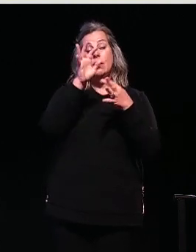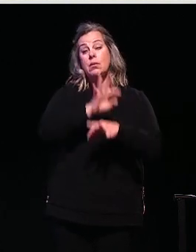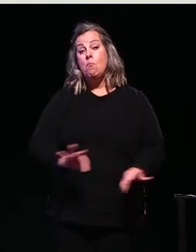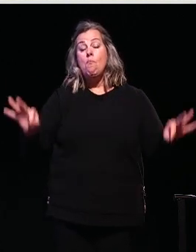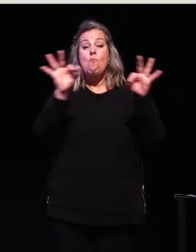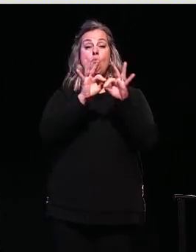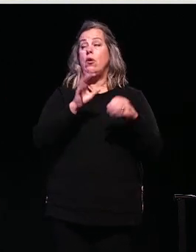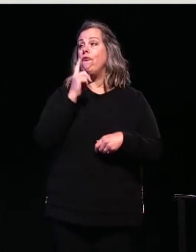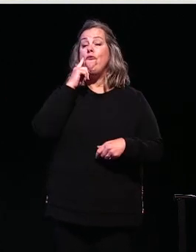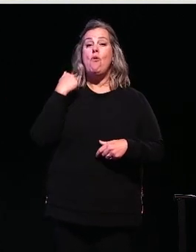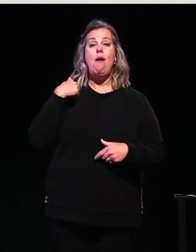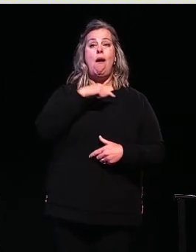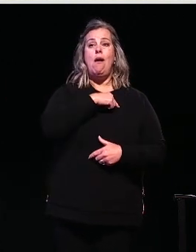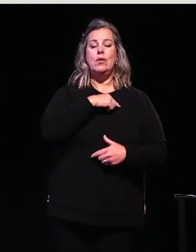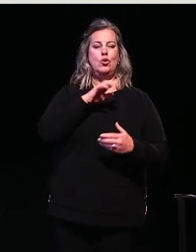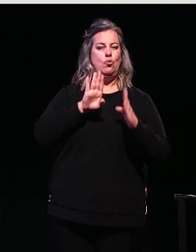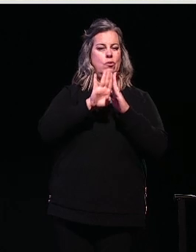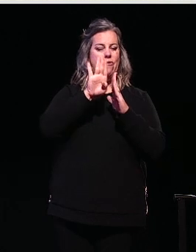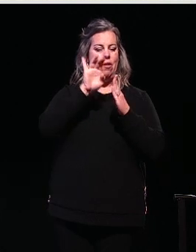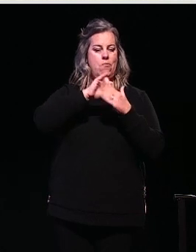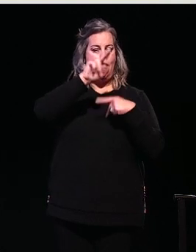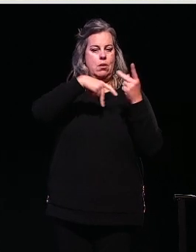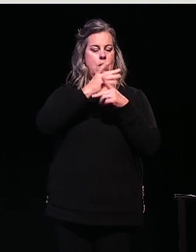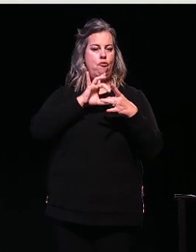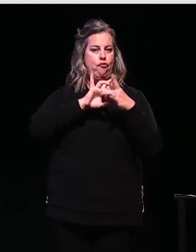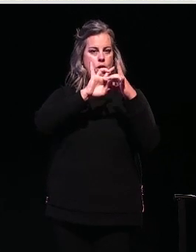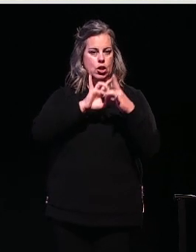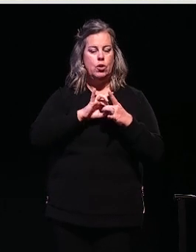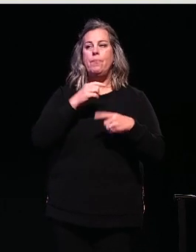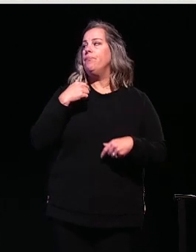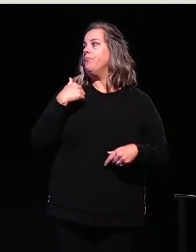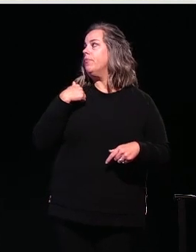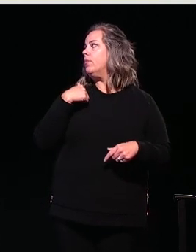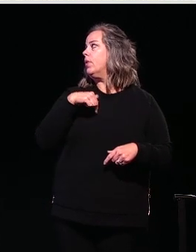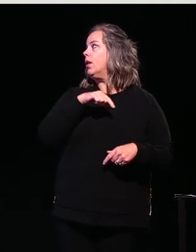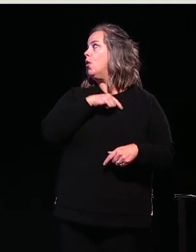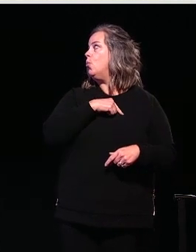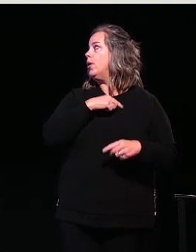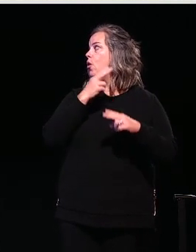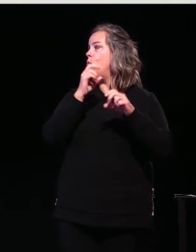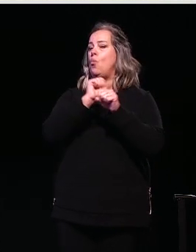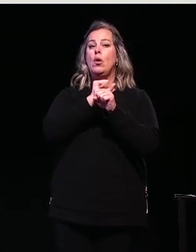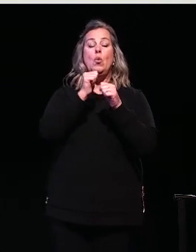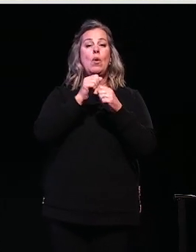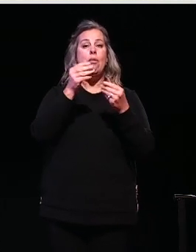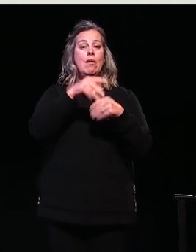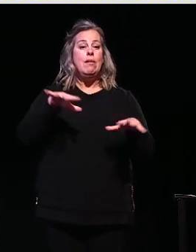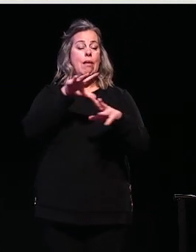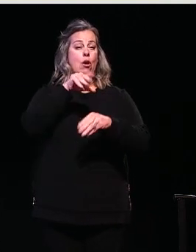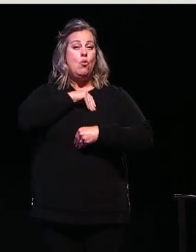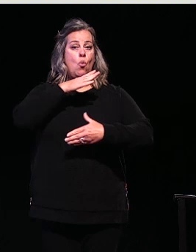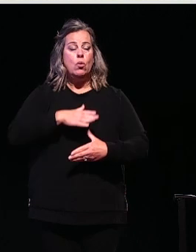moat for us in some of these relationships and technical aspects. We've also landed and expanded with high-value land managers like the Nature Conservancy. After